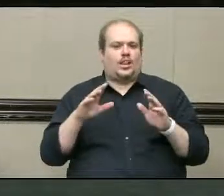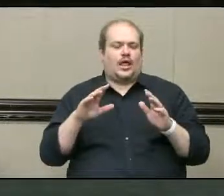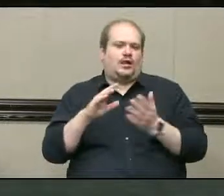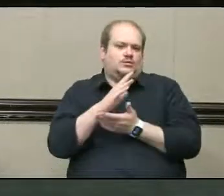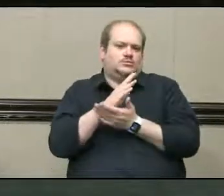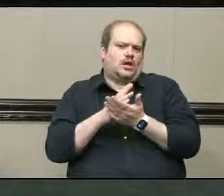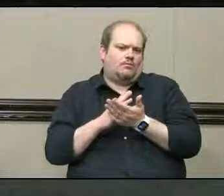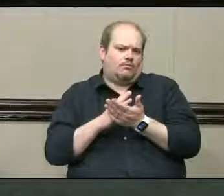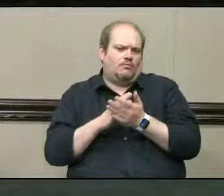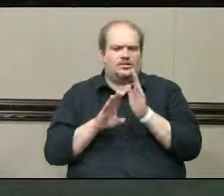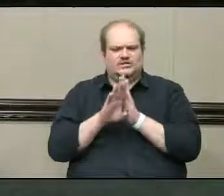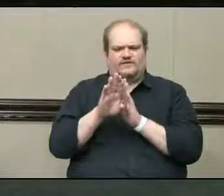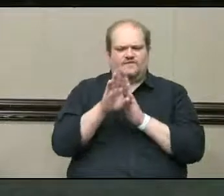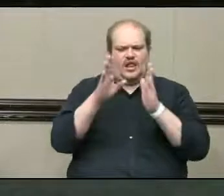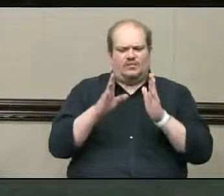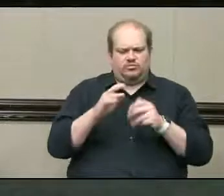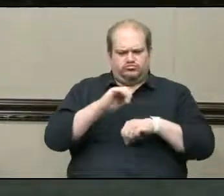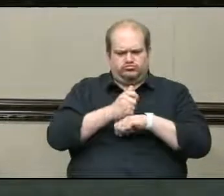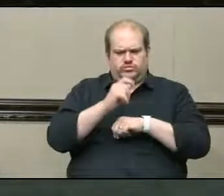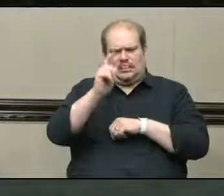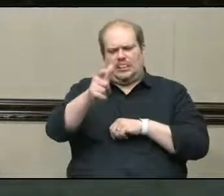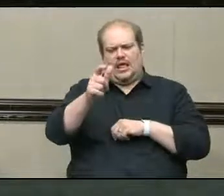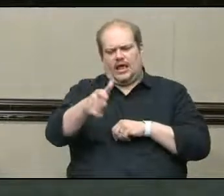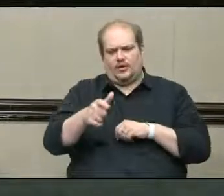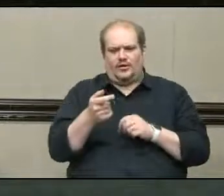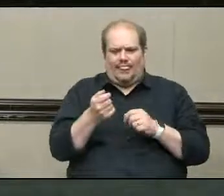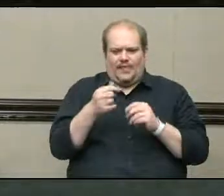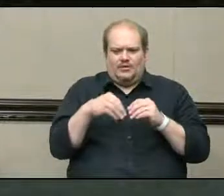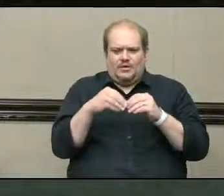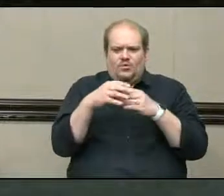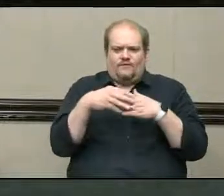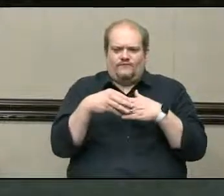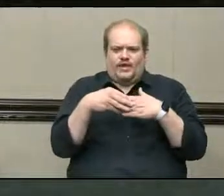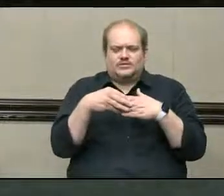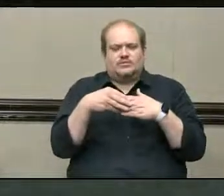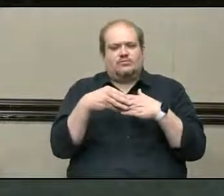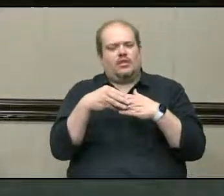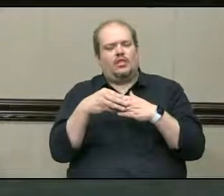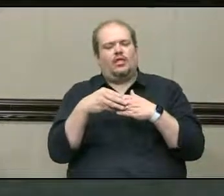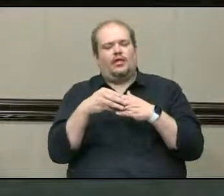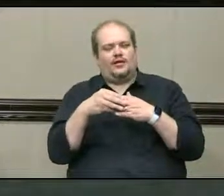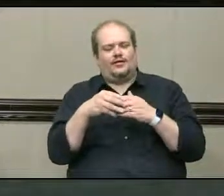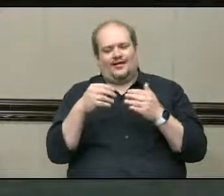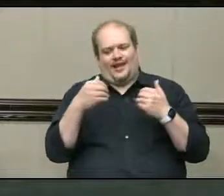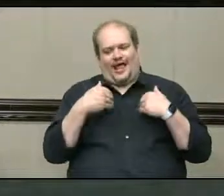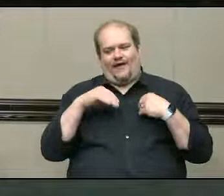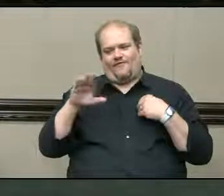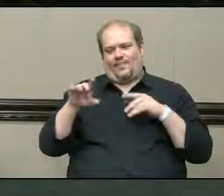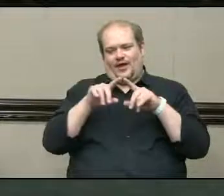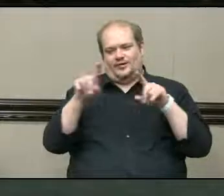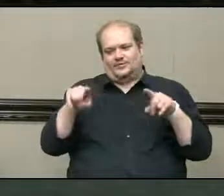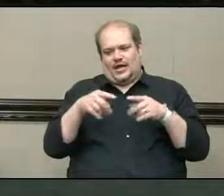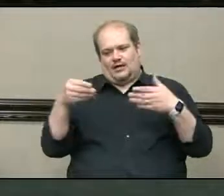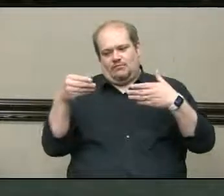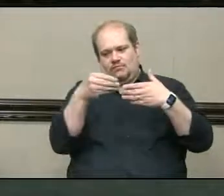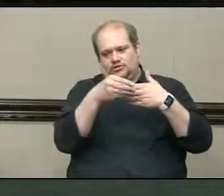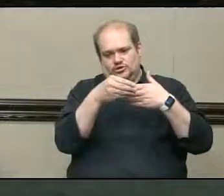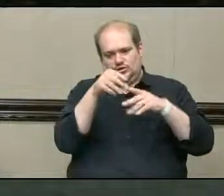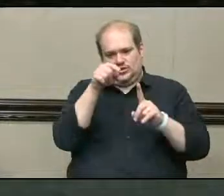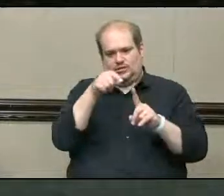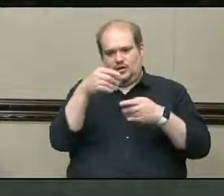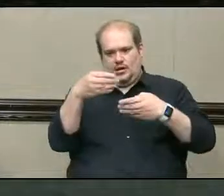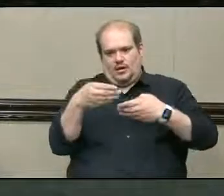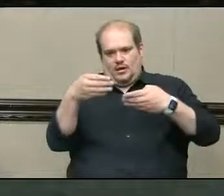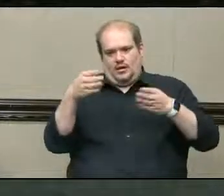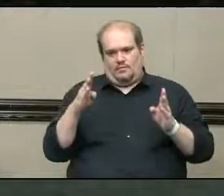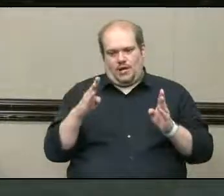some of the developments that come in at a later date a little bit more leeway in getting their particular sign placed in a